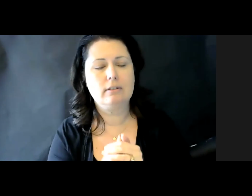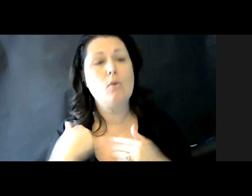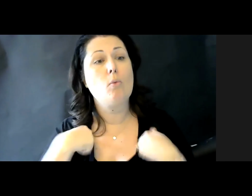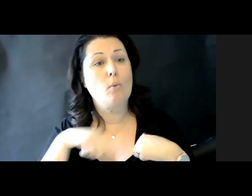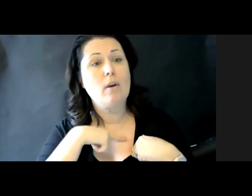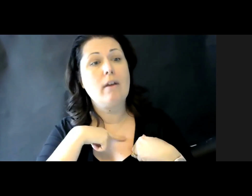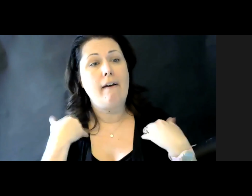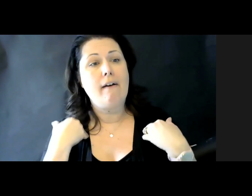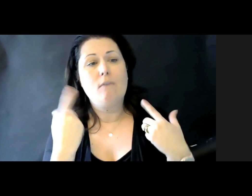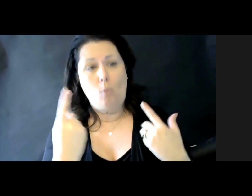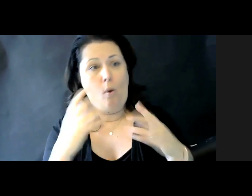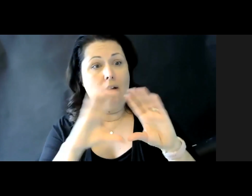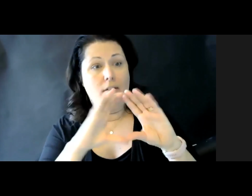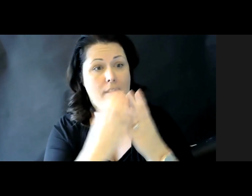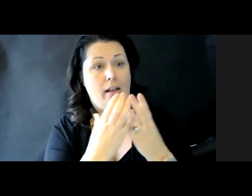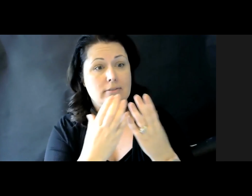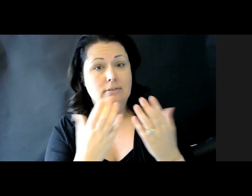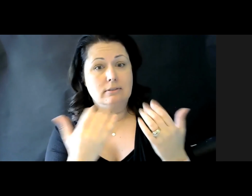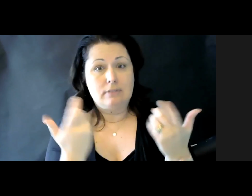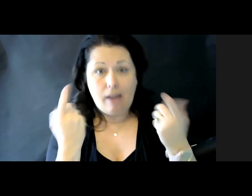those classes going on now.